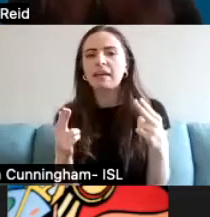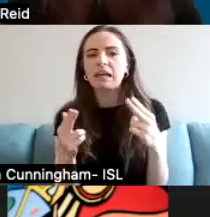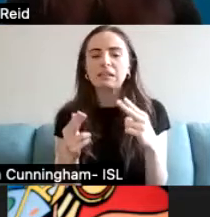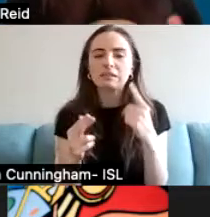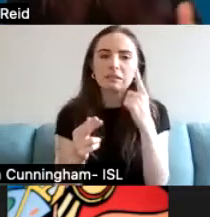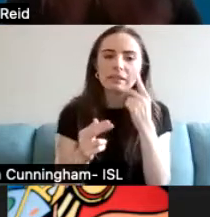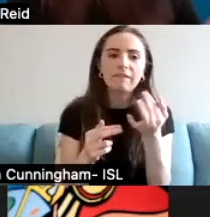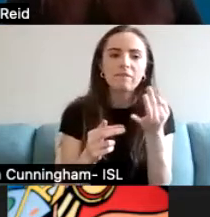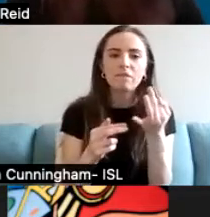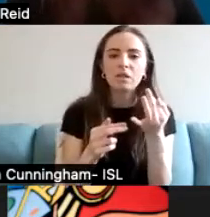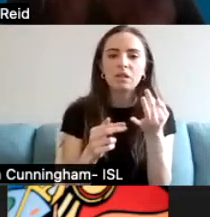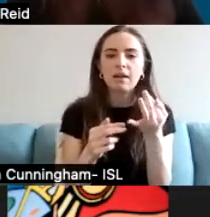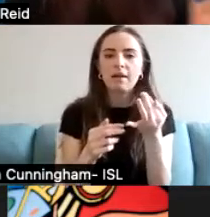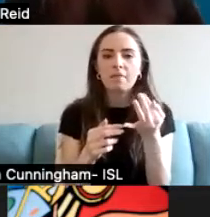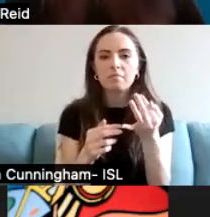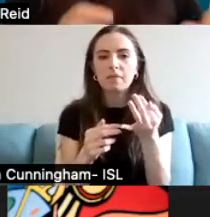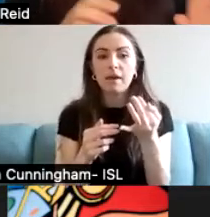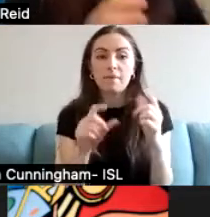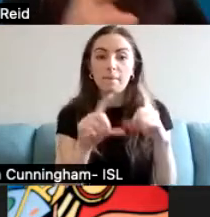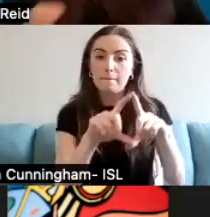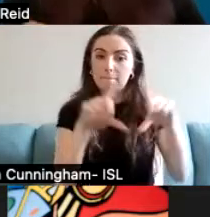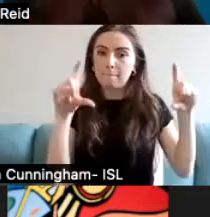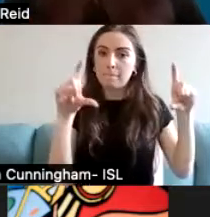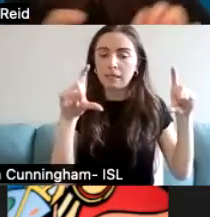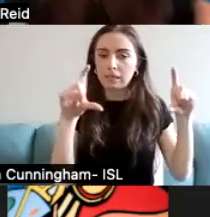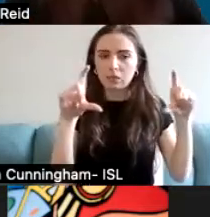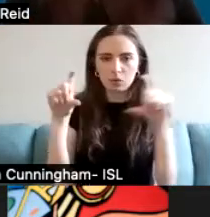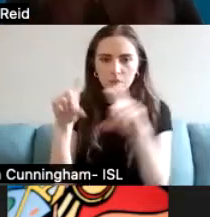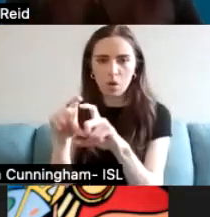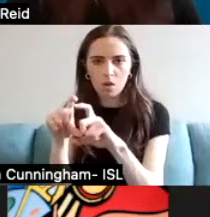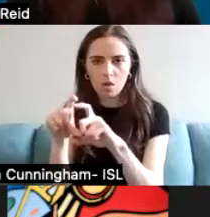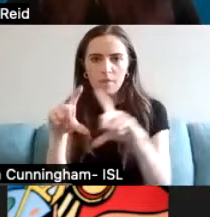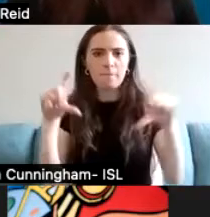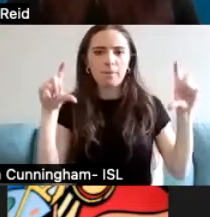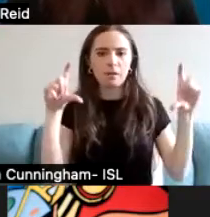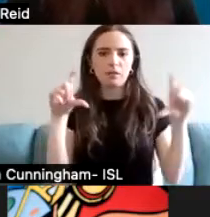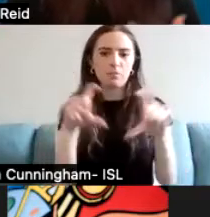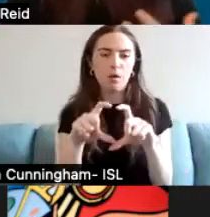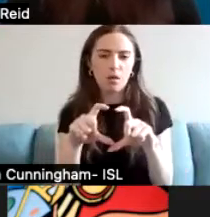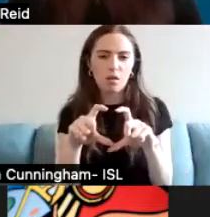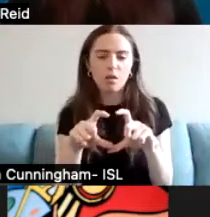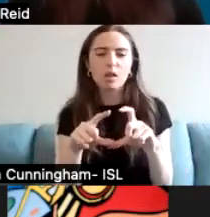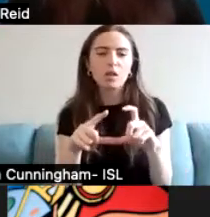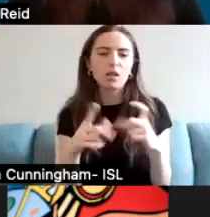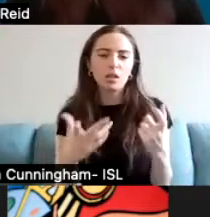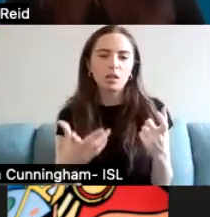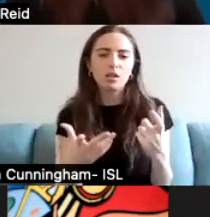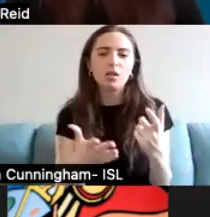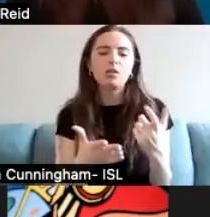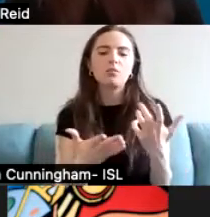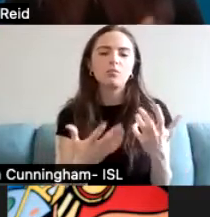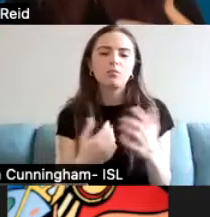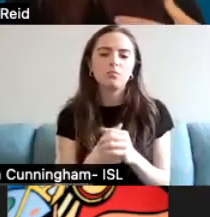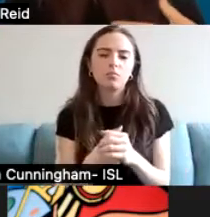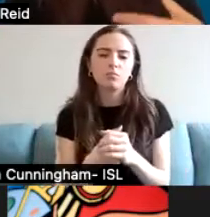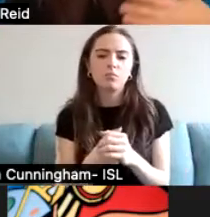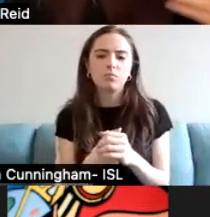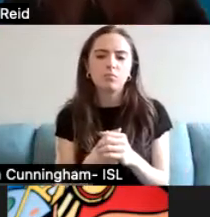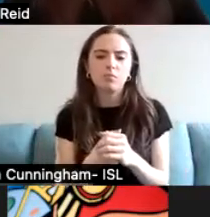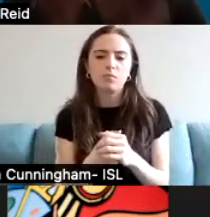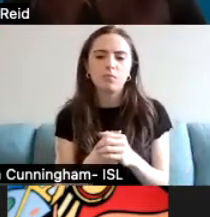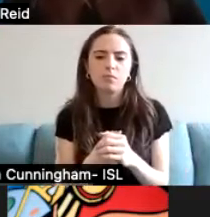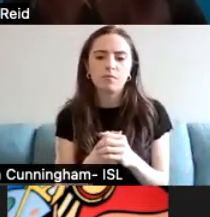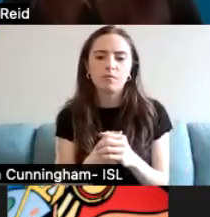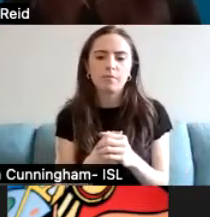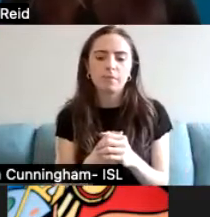that's bold and a larger point size, and you've made it bigger because you want it to be a prominent thing on the page. What we